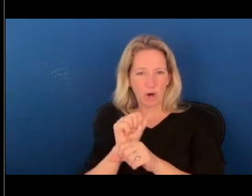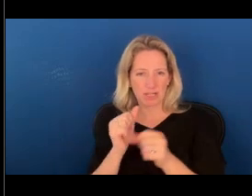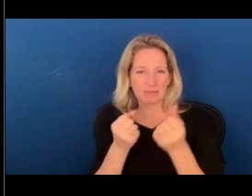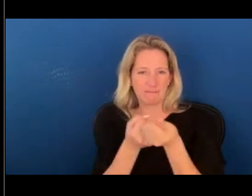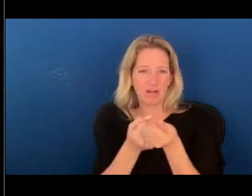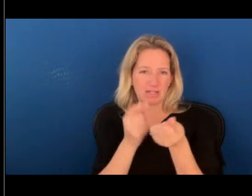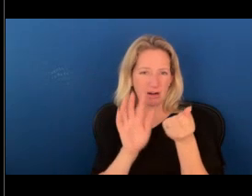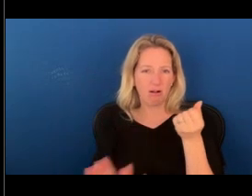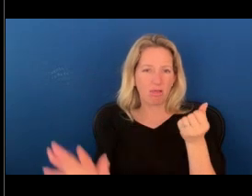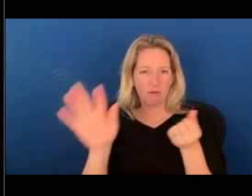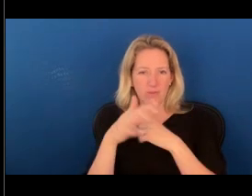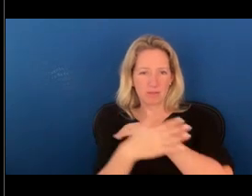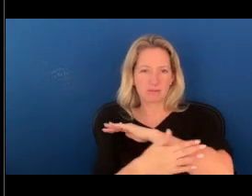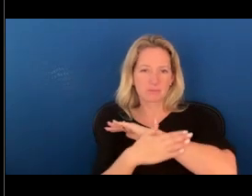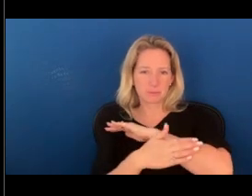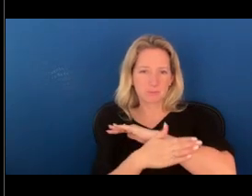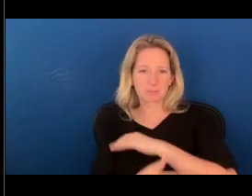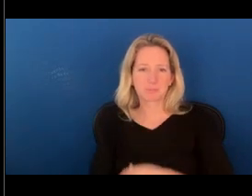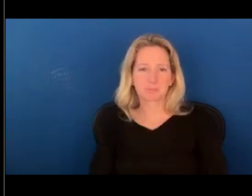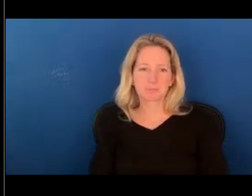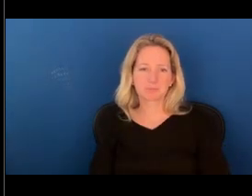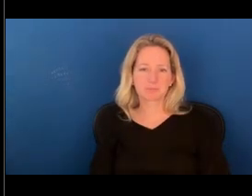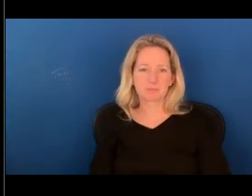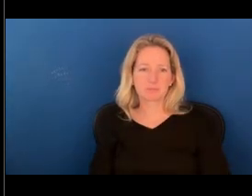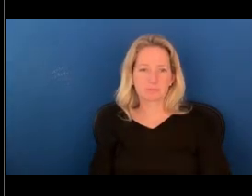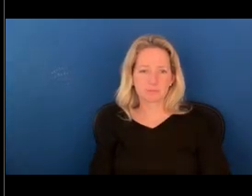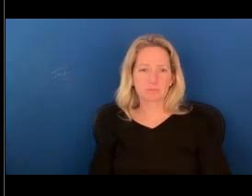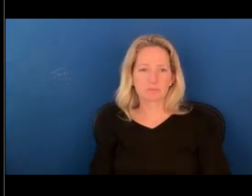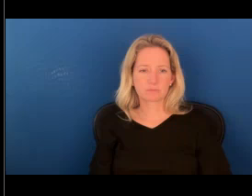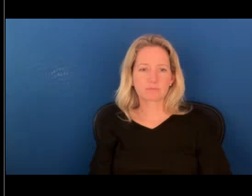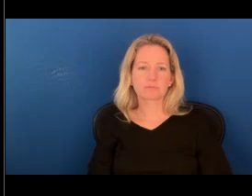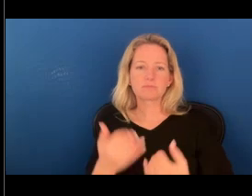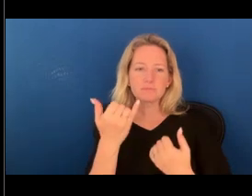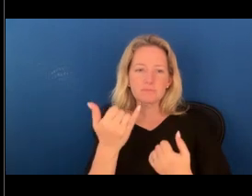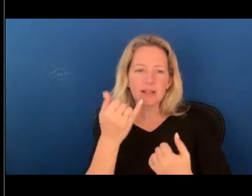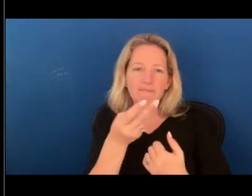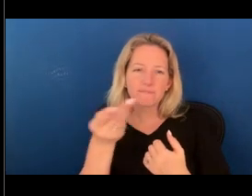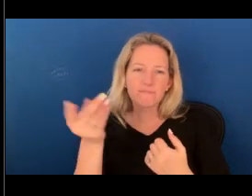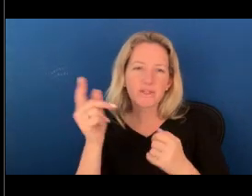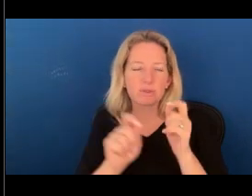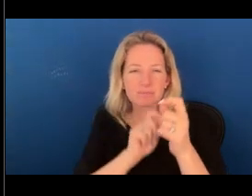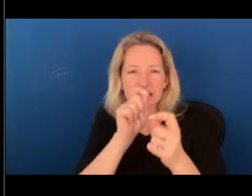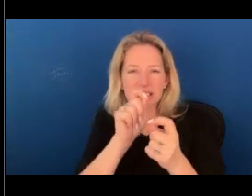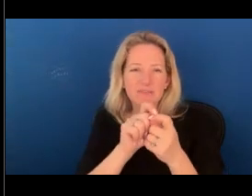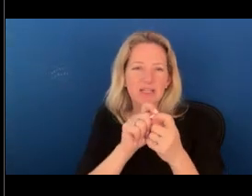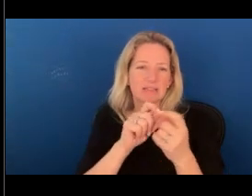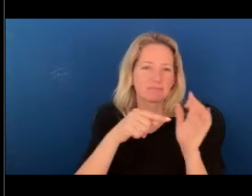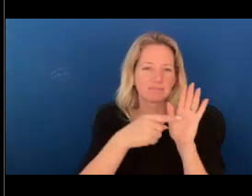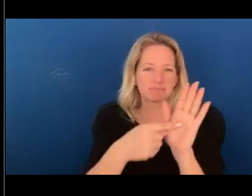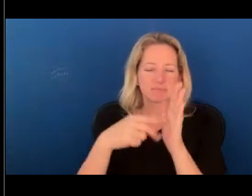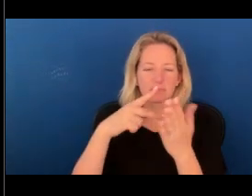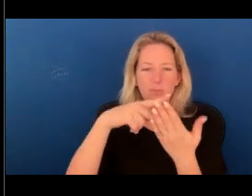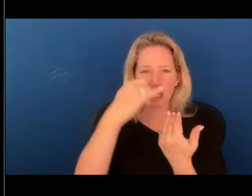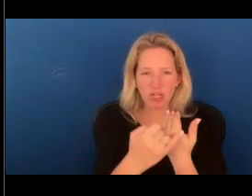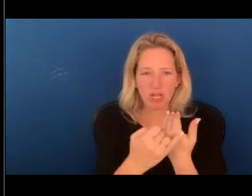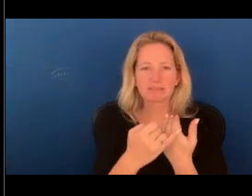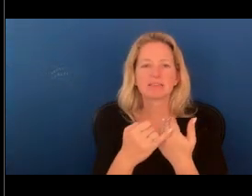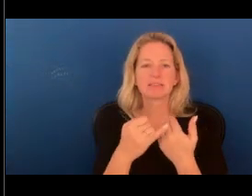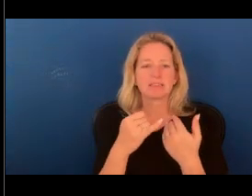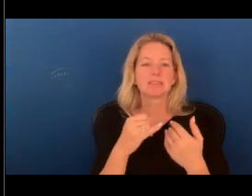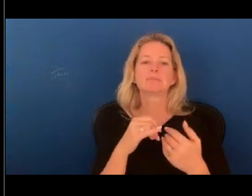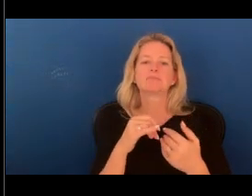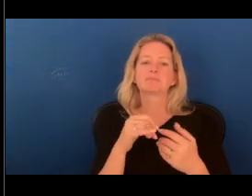please. So now I'll go into a few specific examples of Trash Free Waters projects in particular places. The first project example